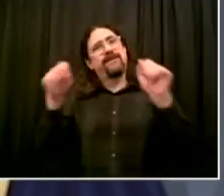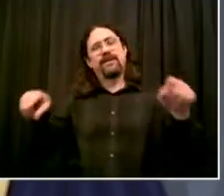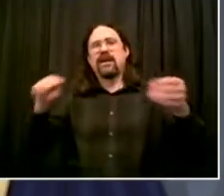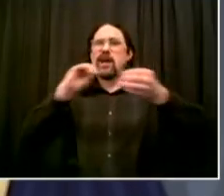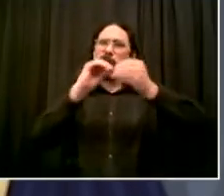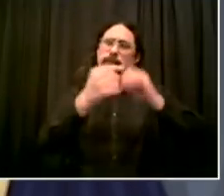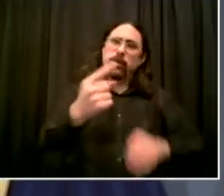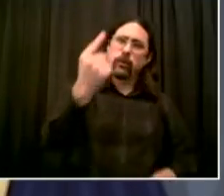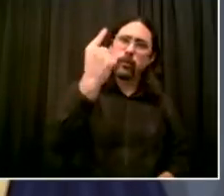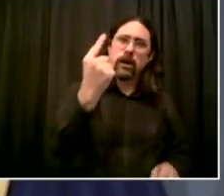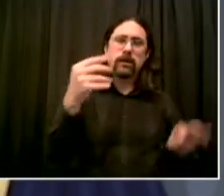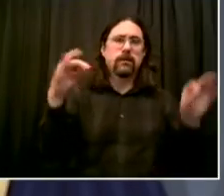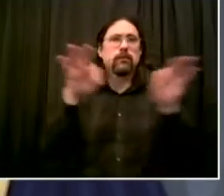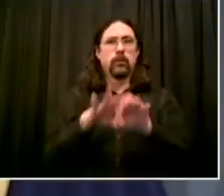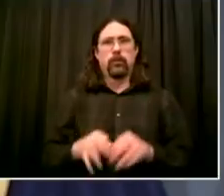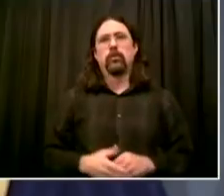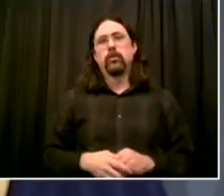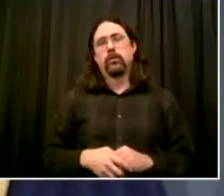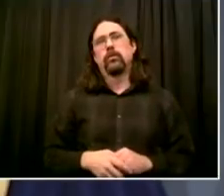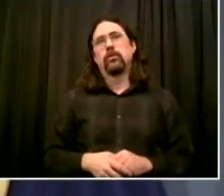The next is Matt Chase from Newsday.